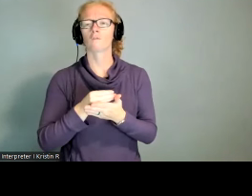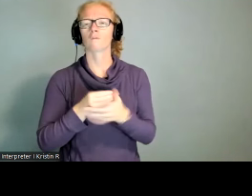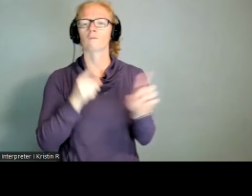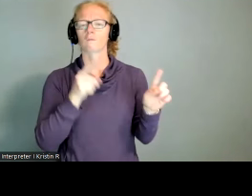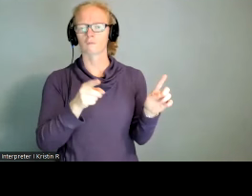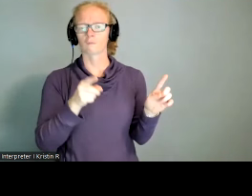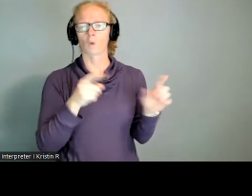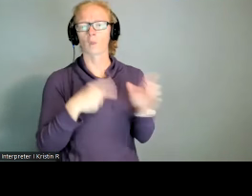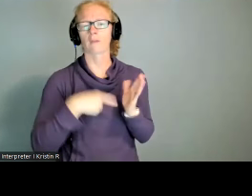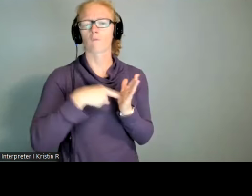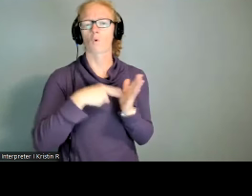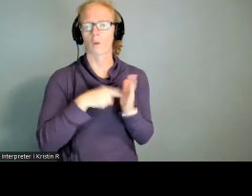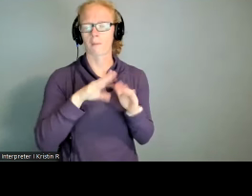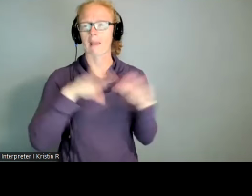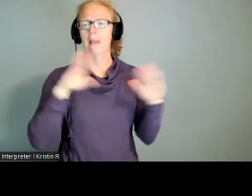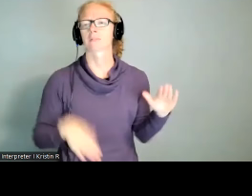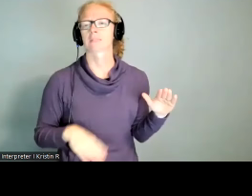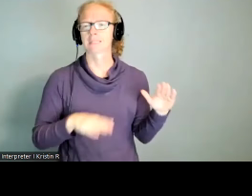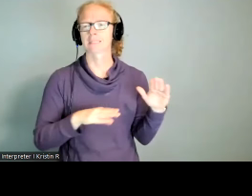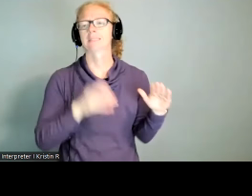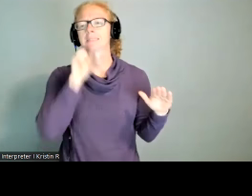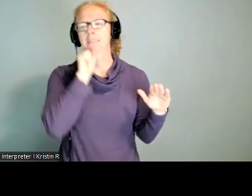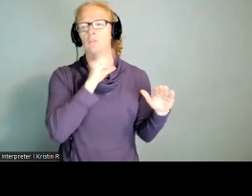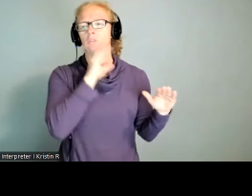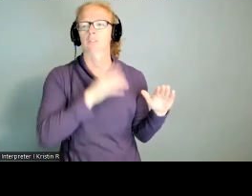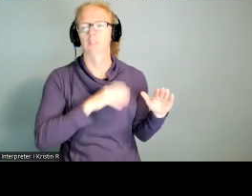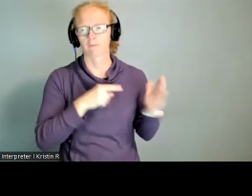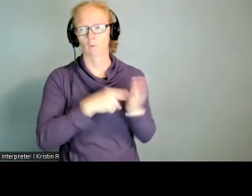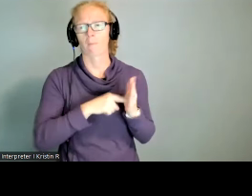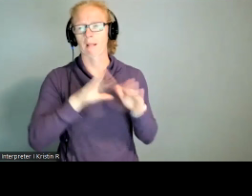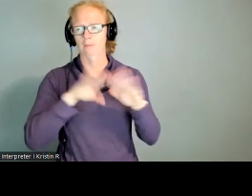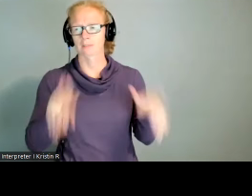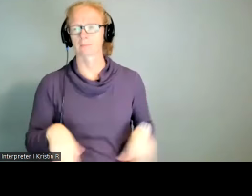this to support the developer when they were redeveloping the site.